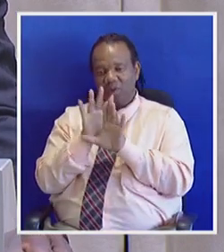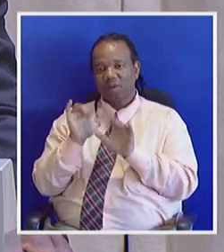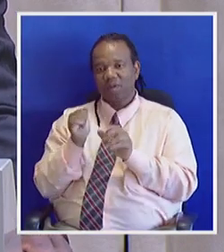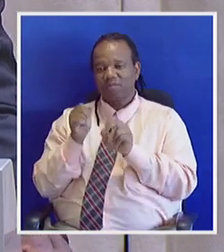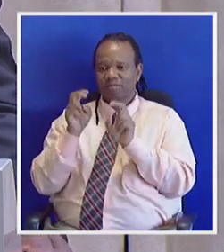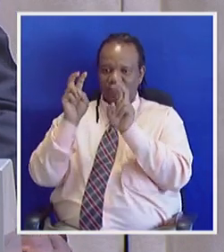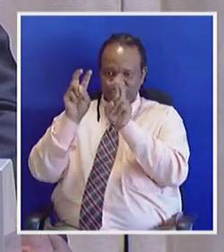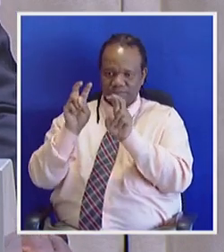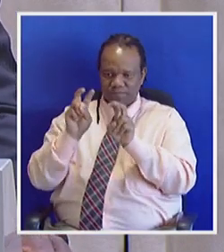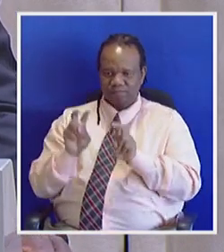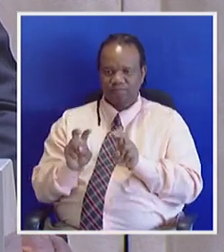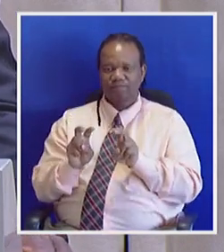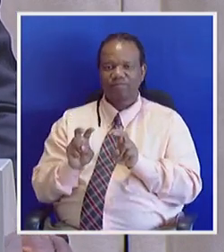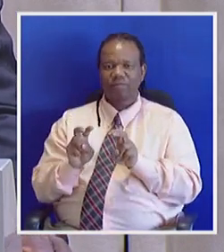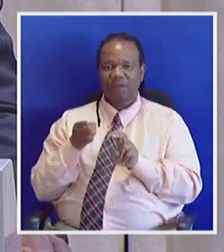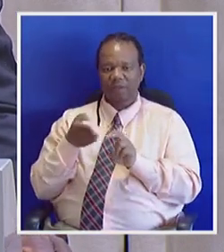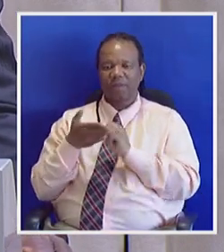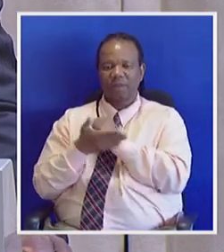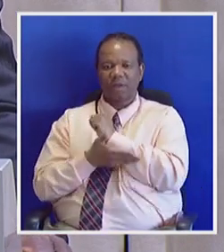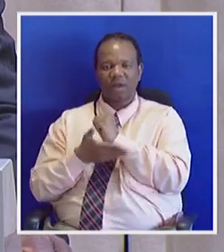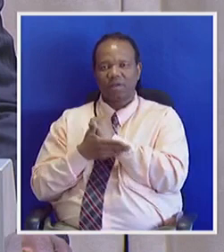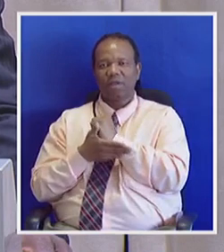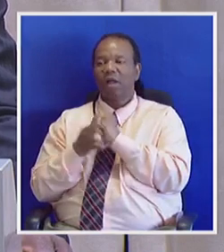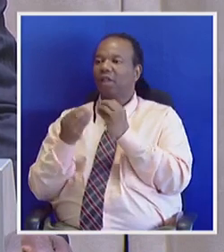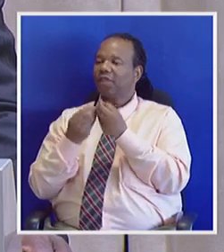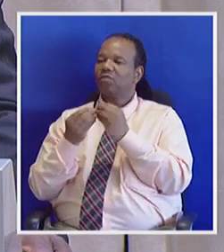supply and generation in our country. That has been done,